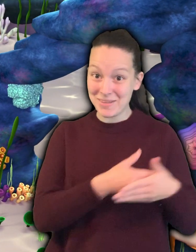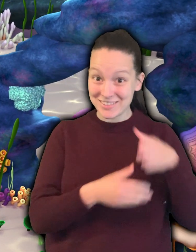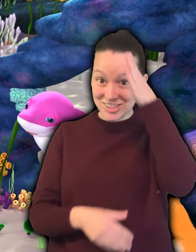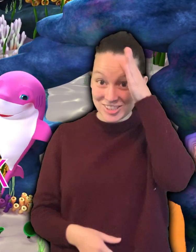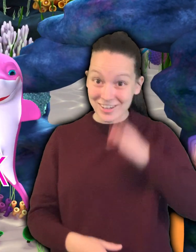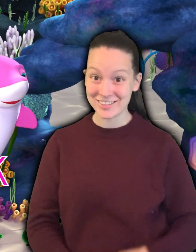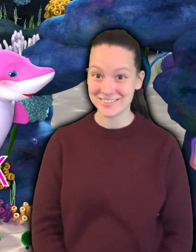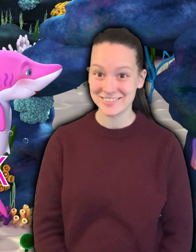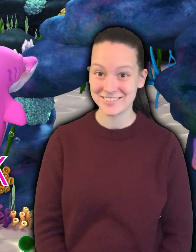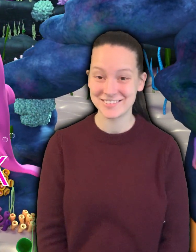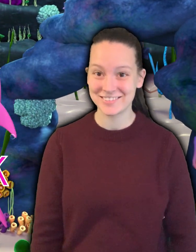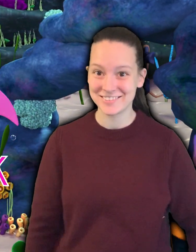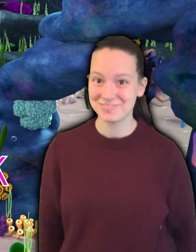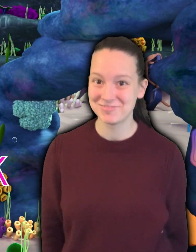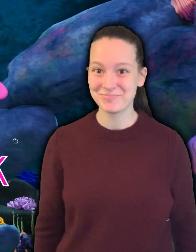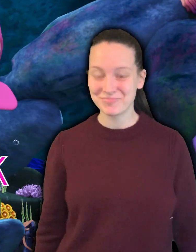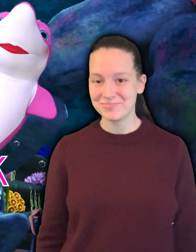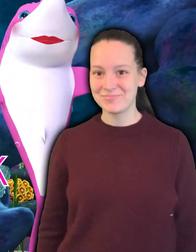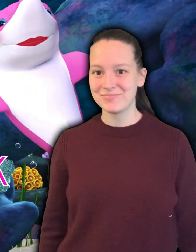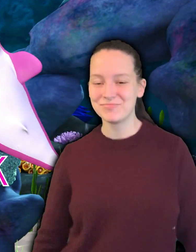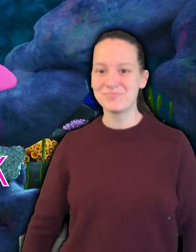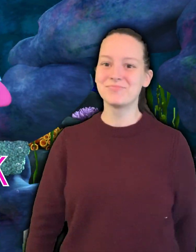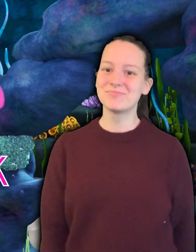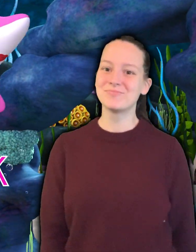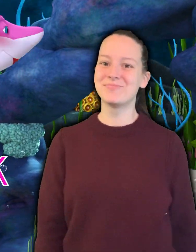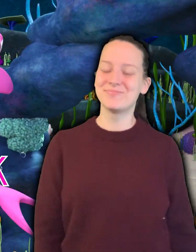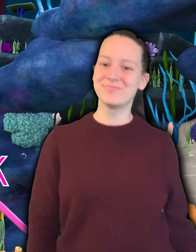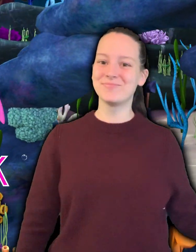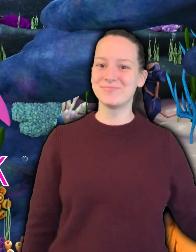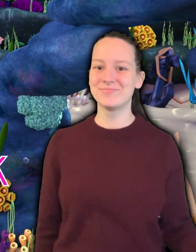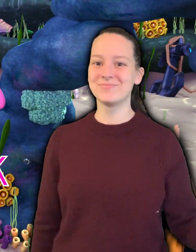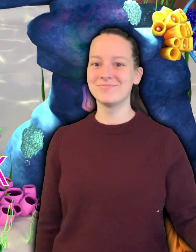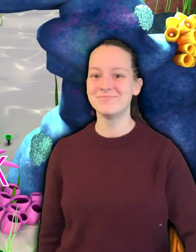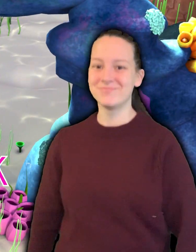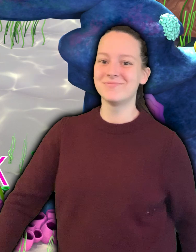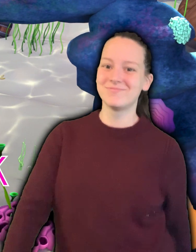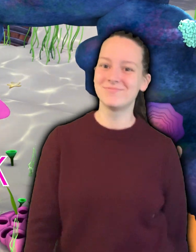baby shark oh